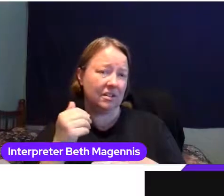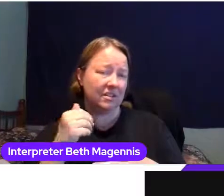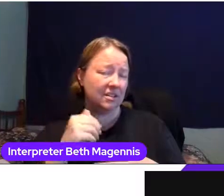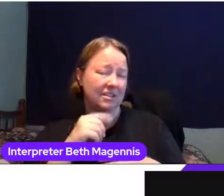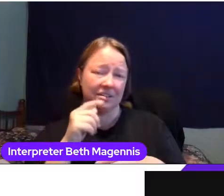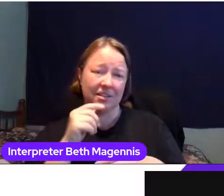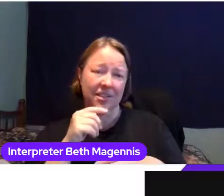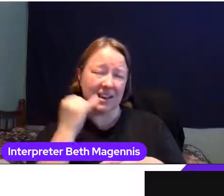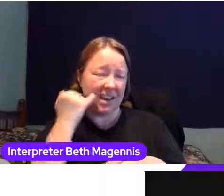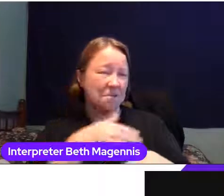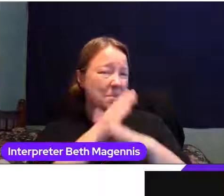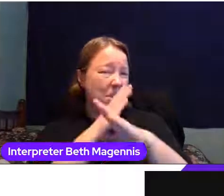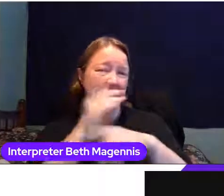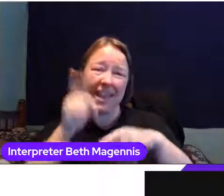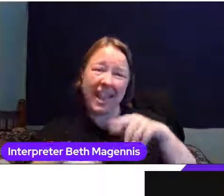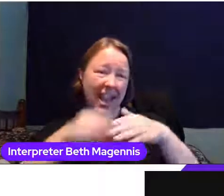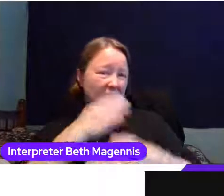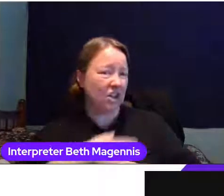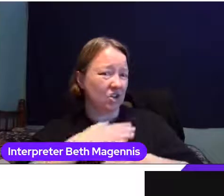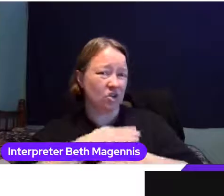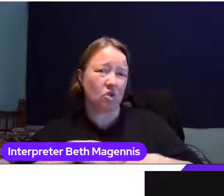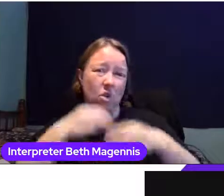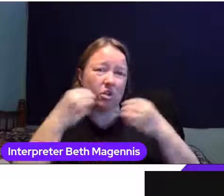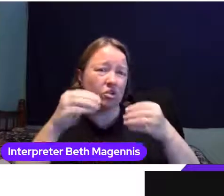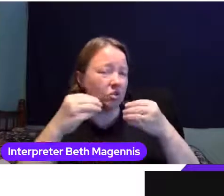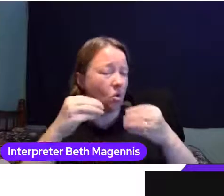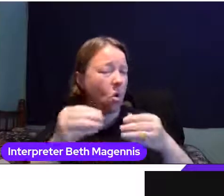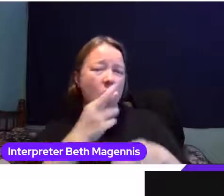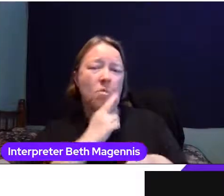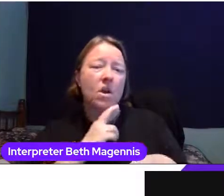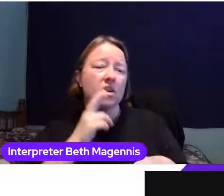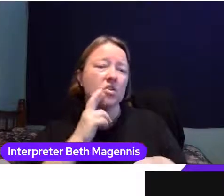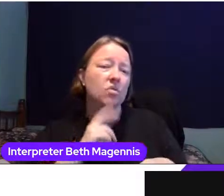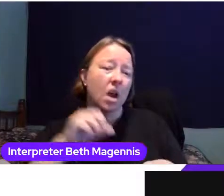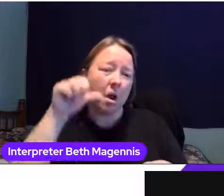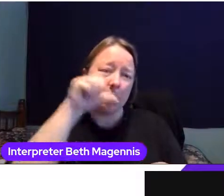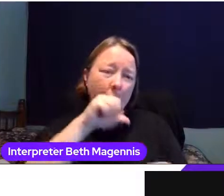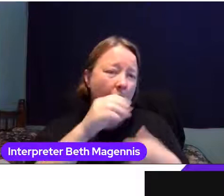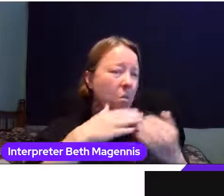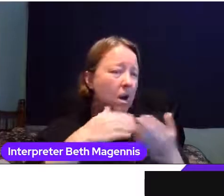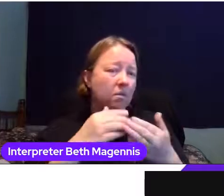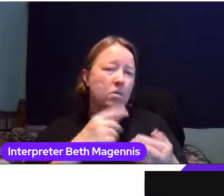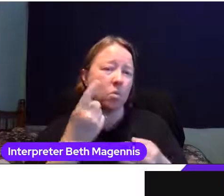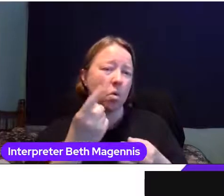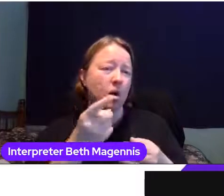a store or a restaurant or a bar that might be in one of your properties.